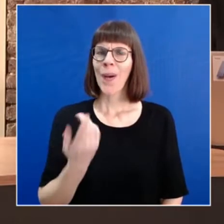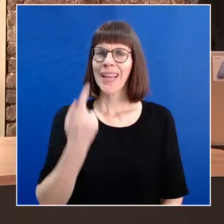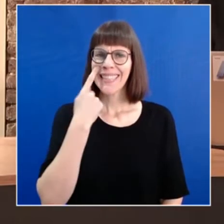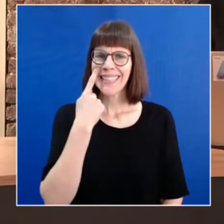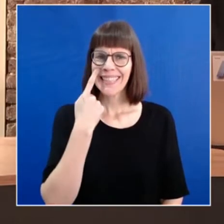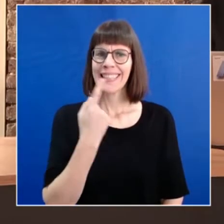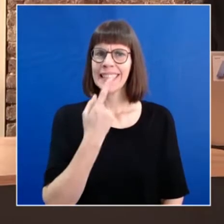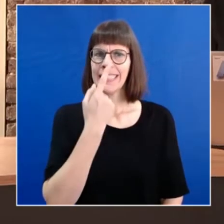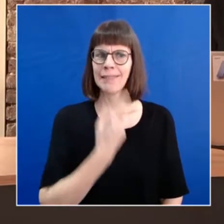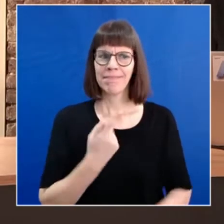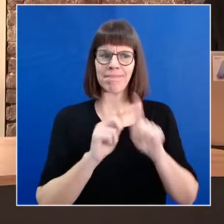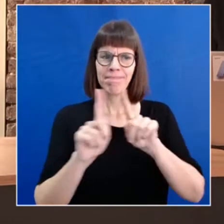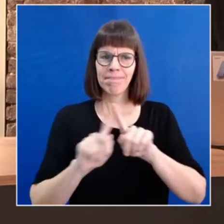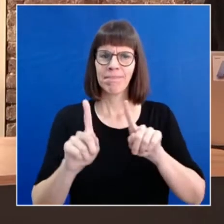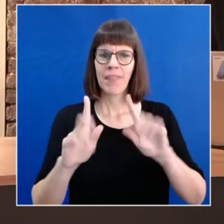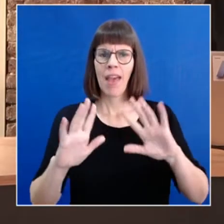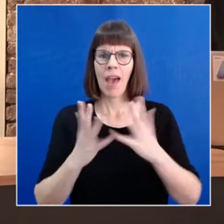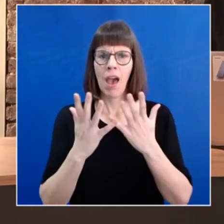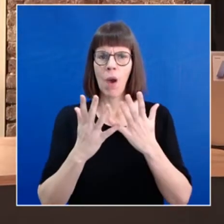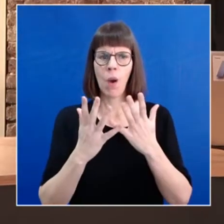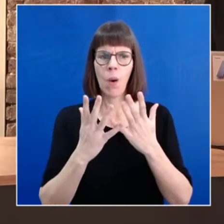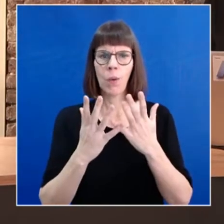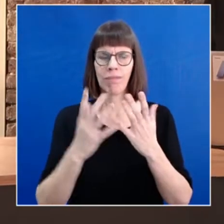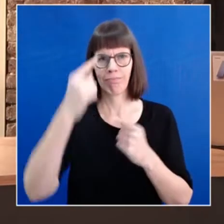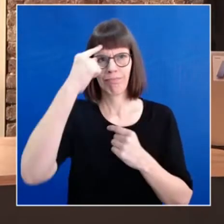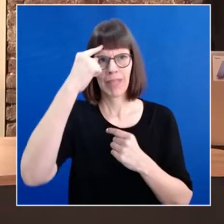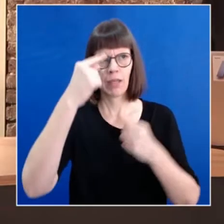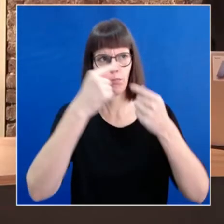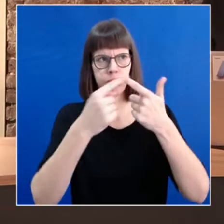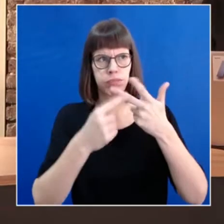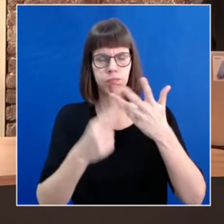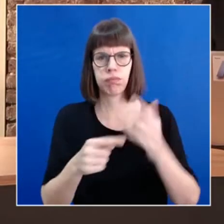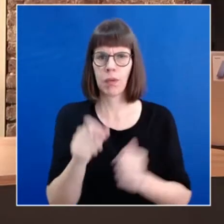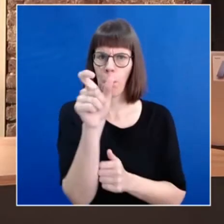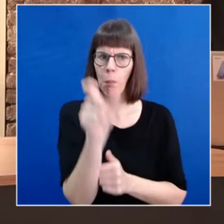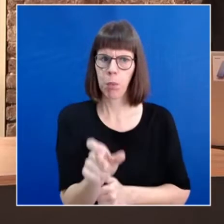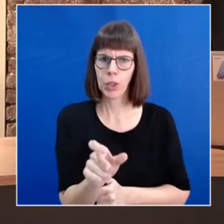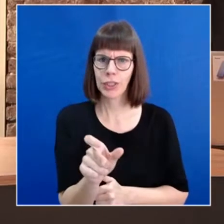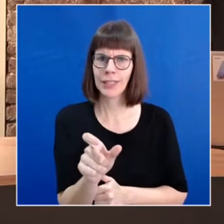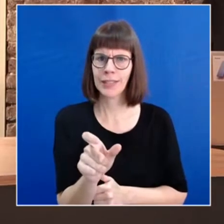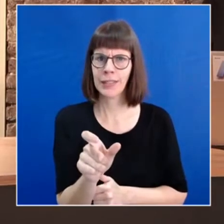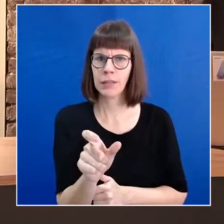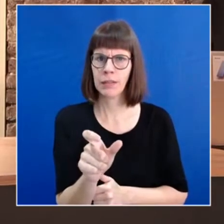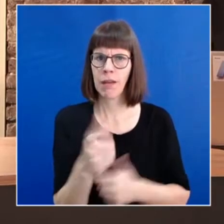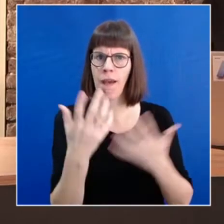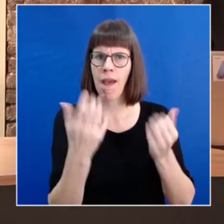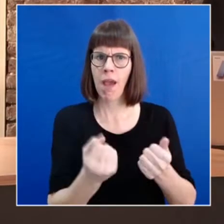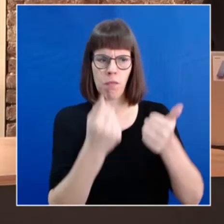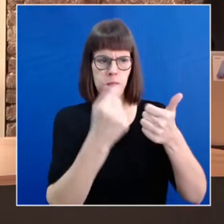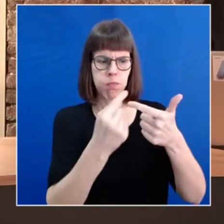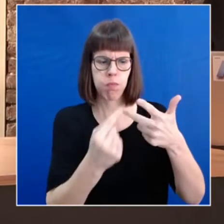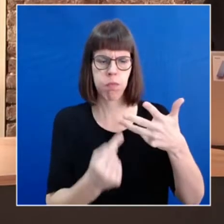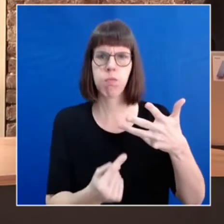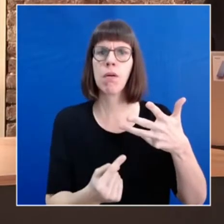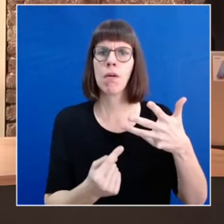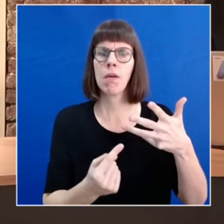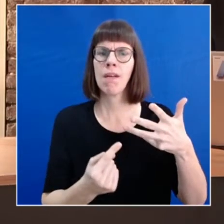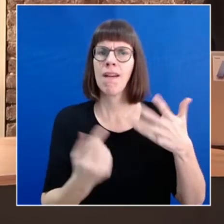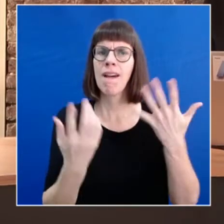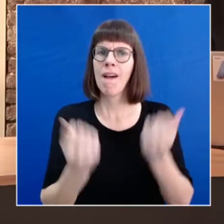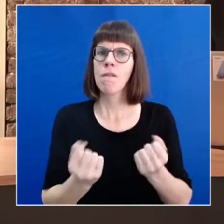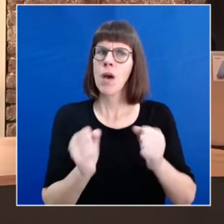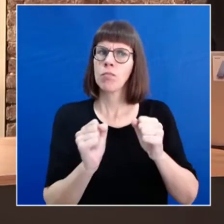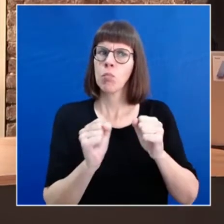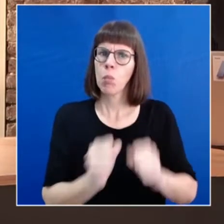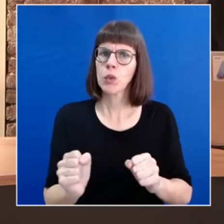combinations. There's something on the next slide too. These are really possible things and solutions that can be